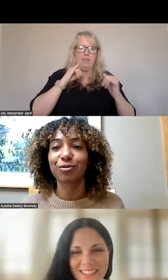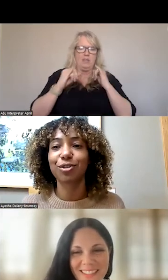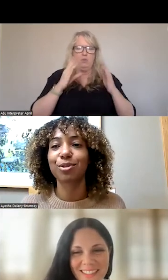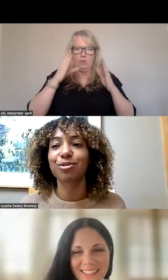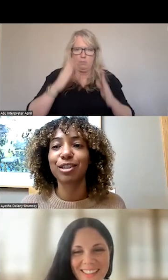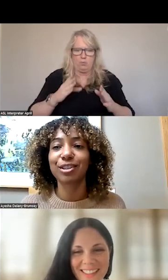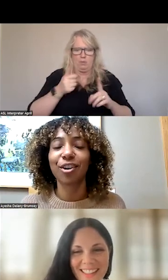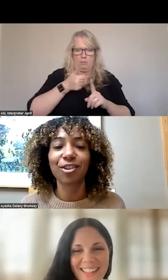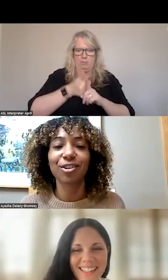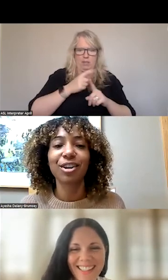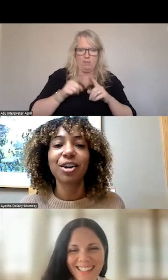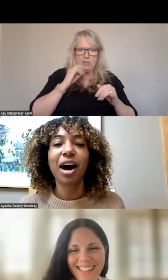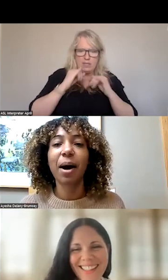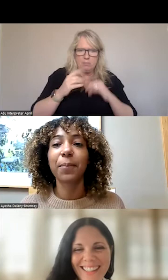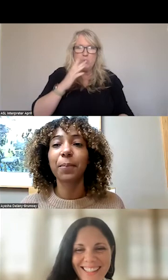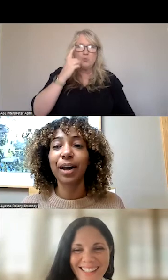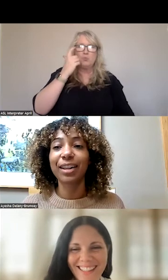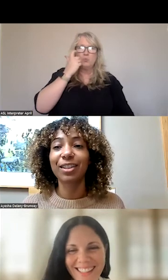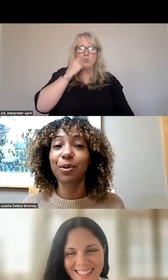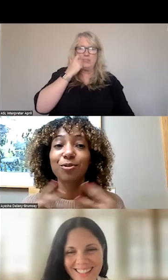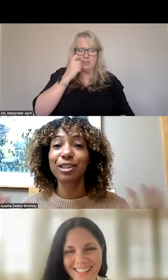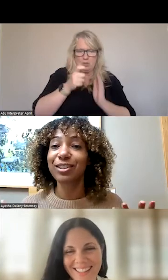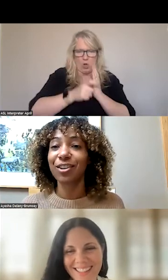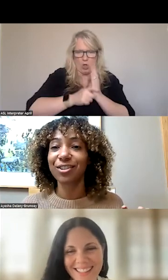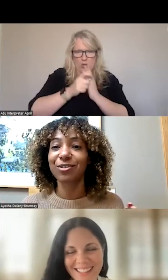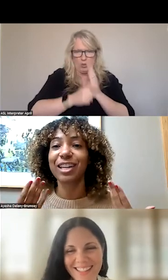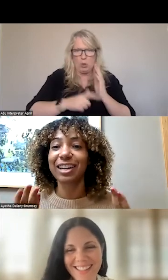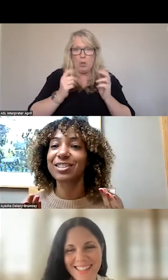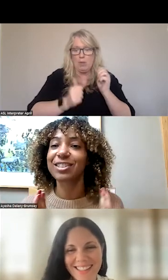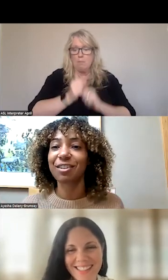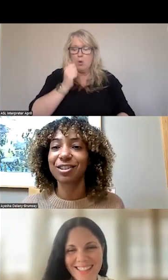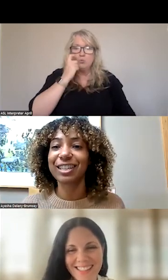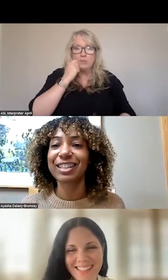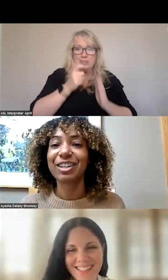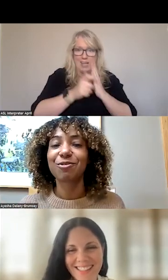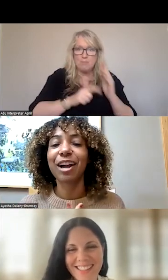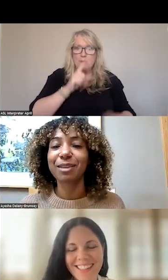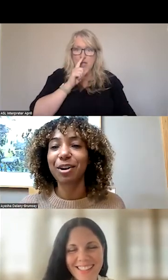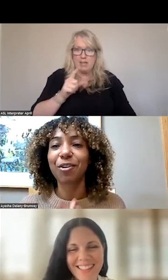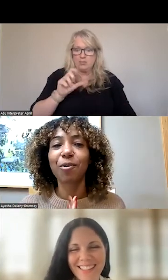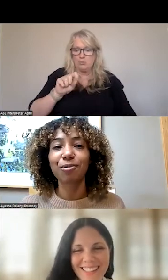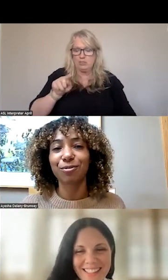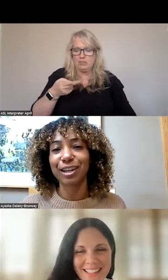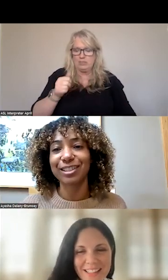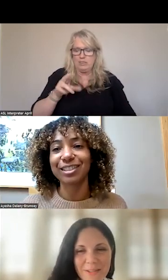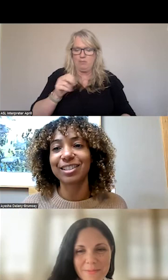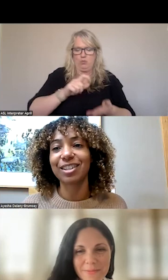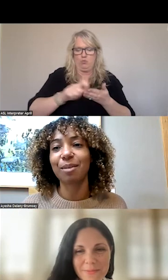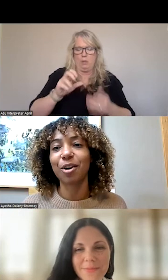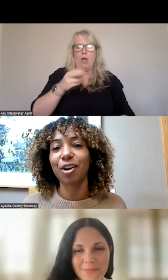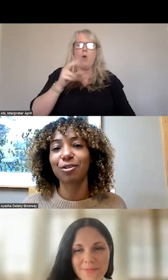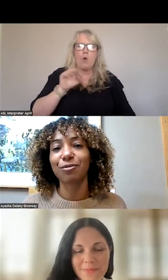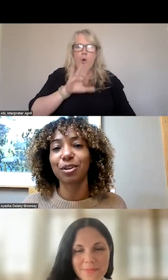she interviewed for the most recent article. But the most recent article was actually Stephanie writing about her own